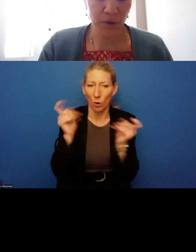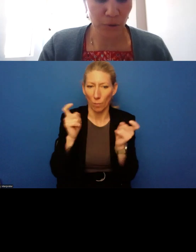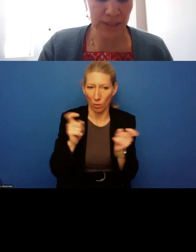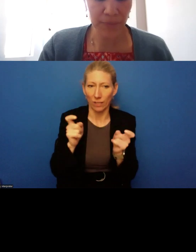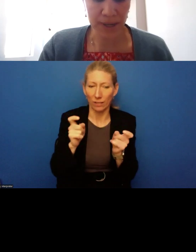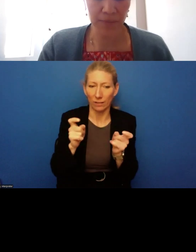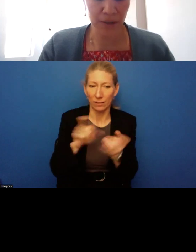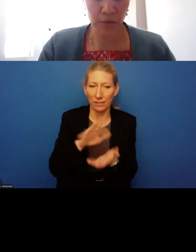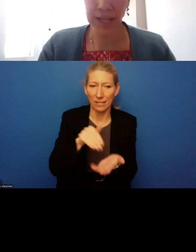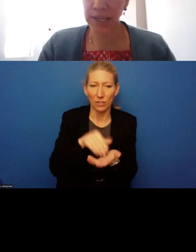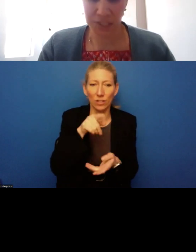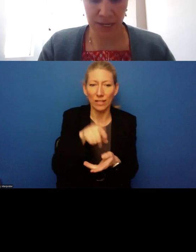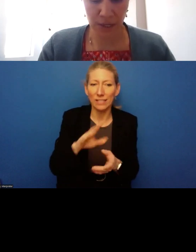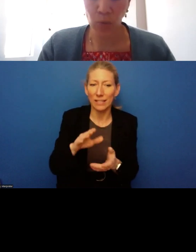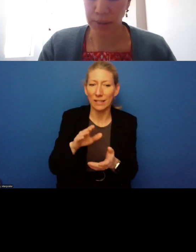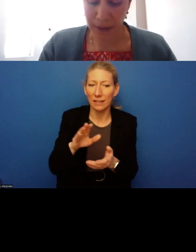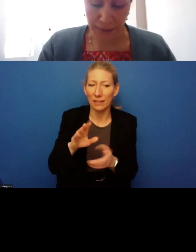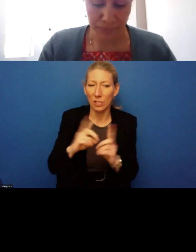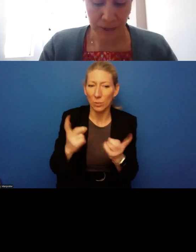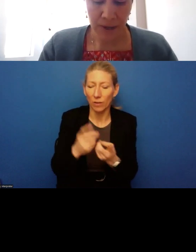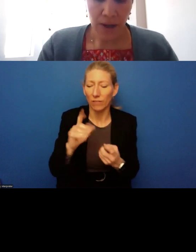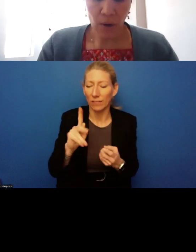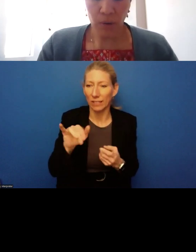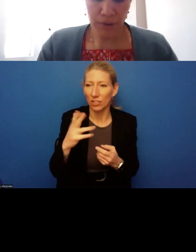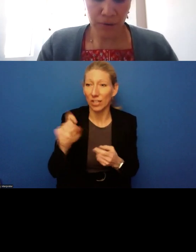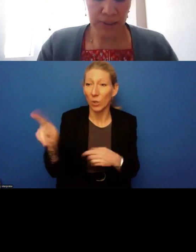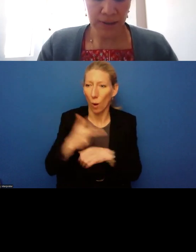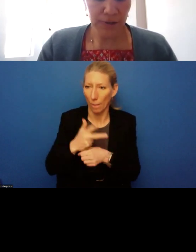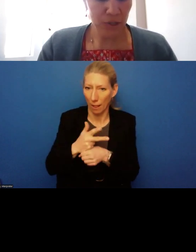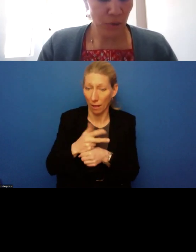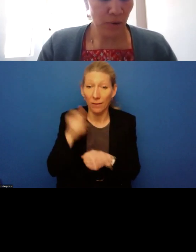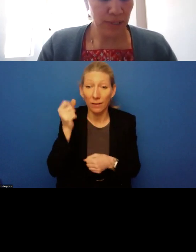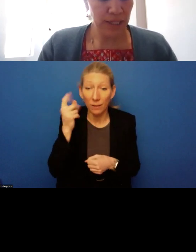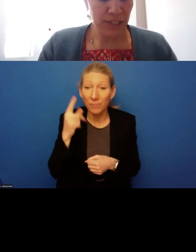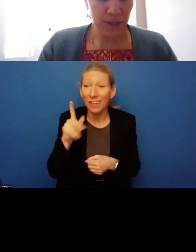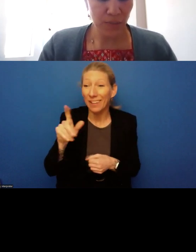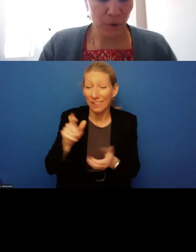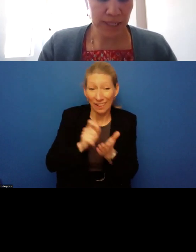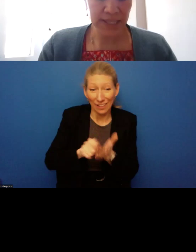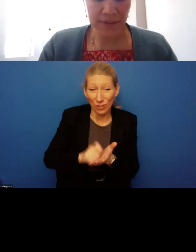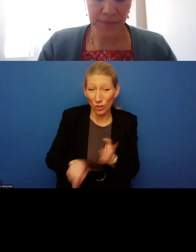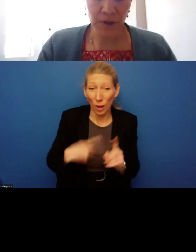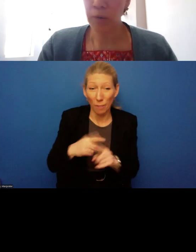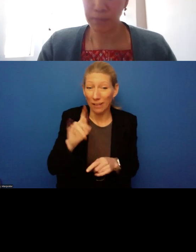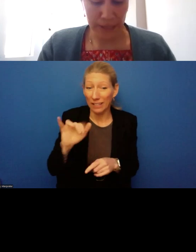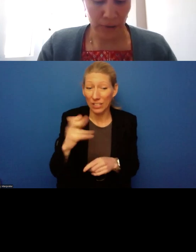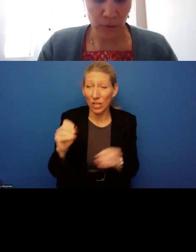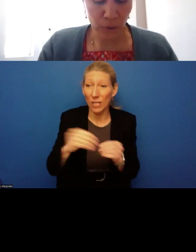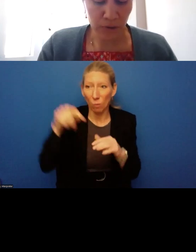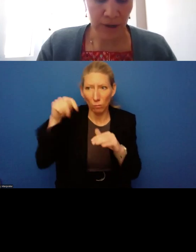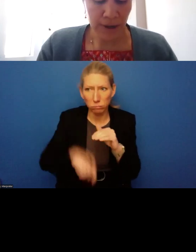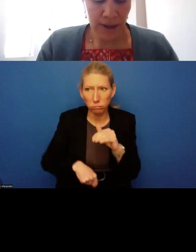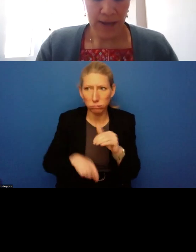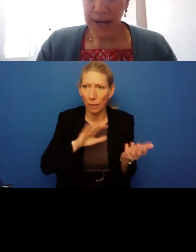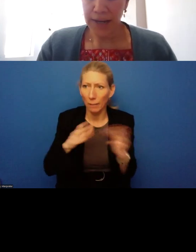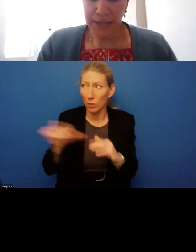in the current department of El K'iche in Guatemala. Although the literature on the K'iche is more extensive compared to